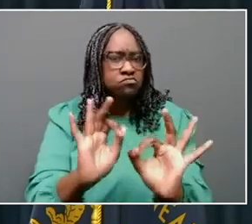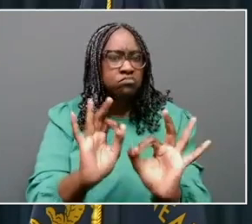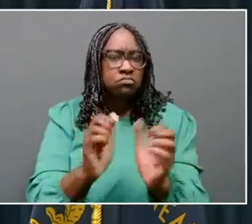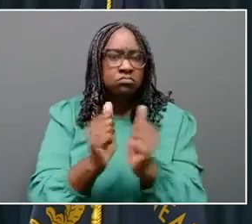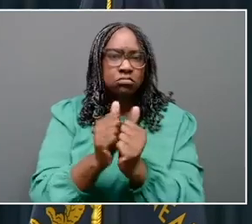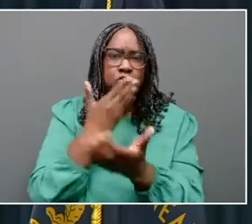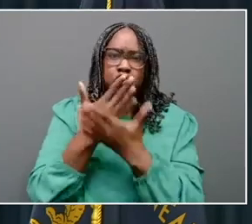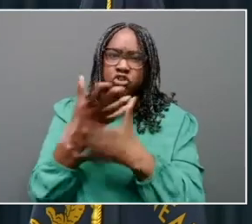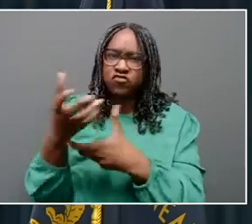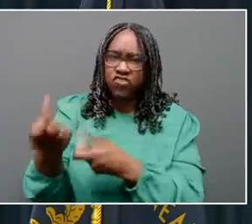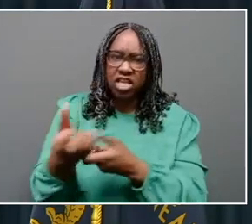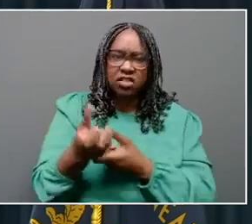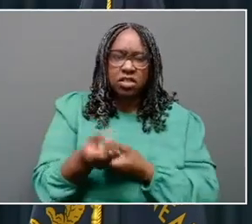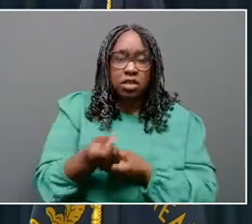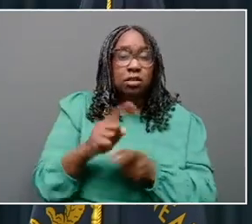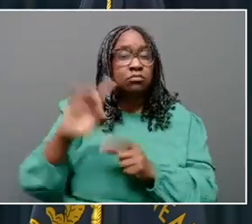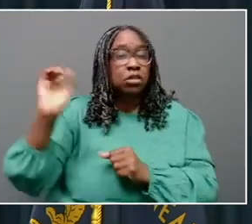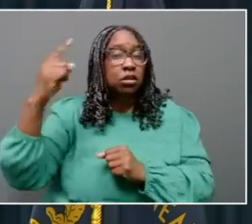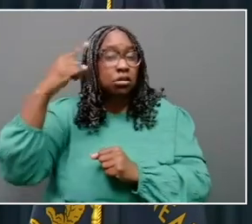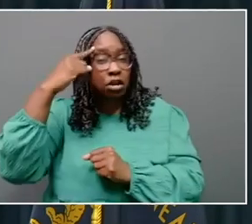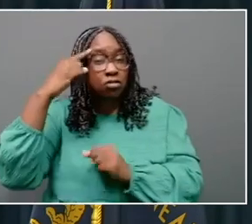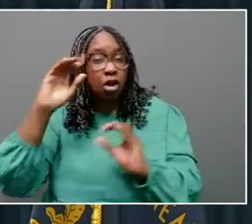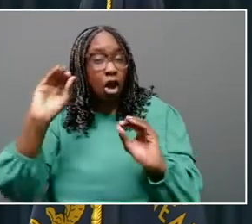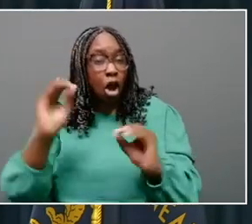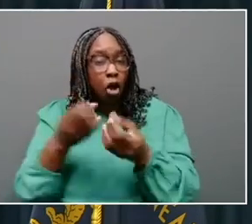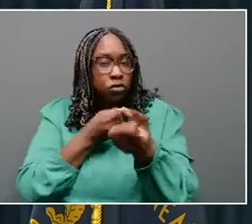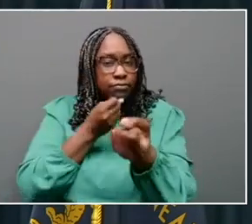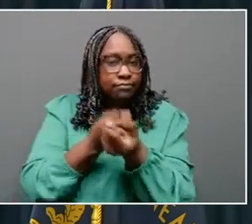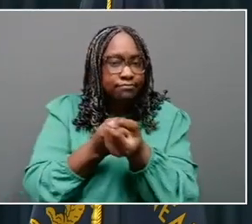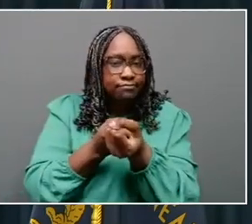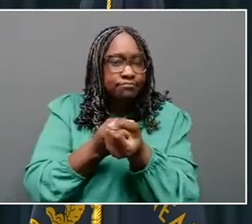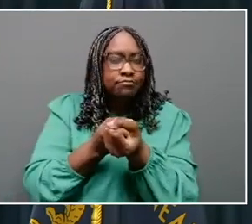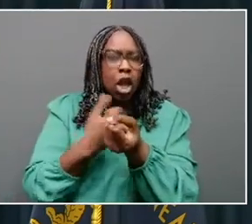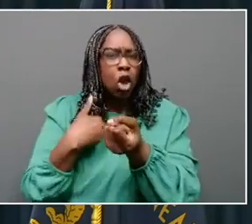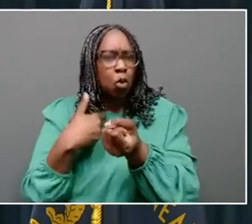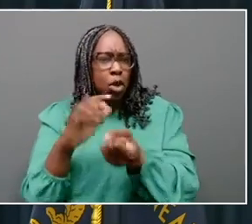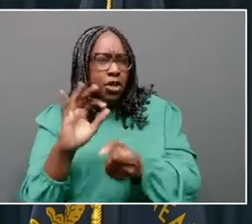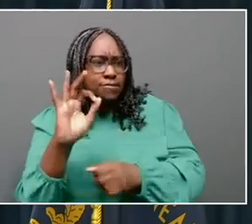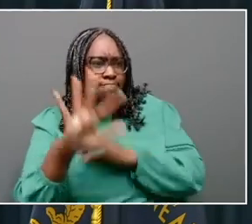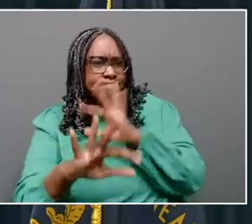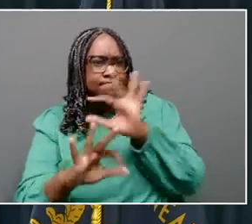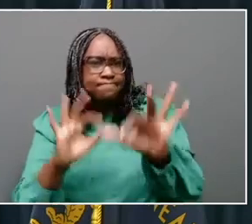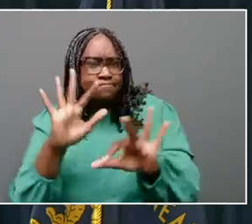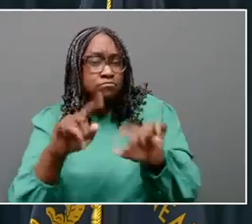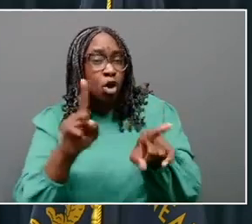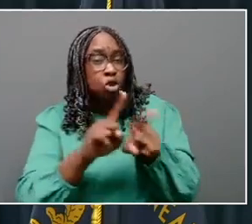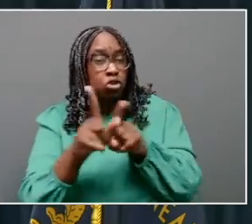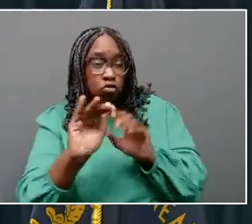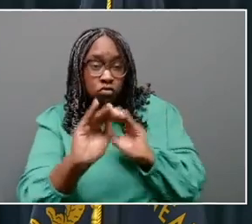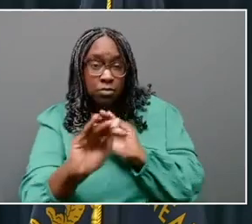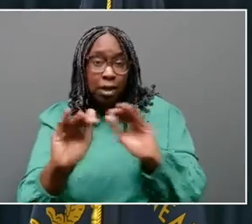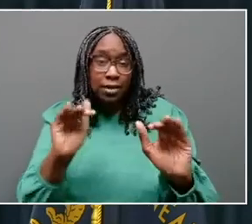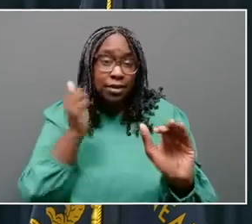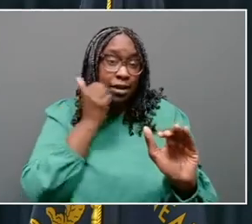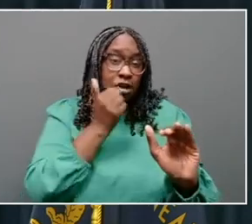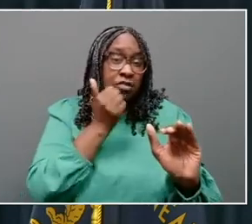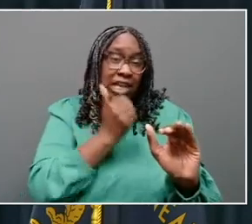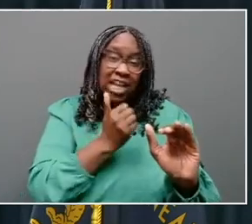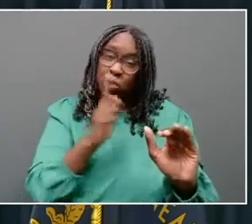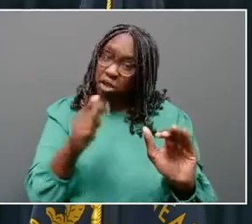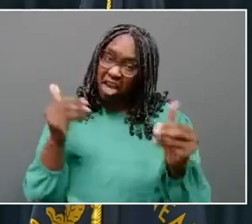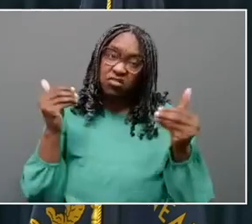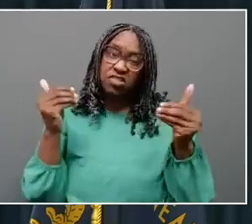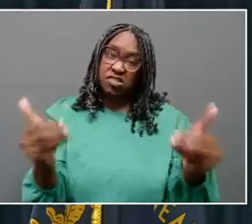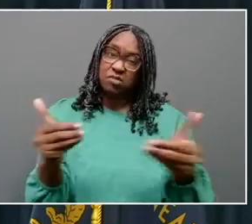them, both contributing substantively, but also reminding everyone each day that we have to get this done under that